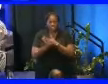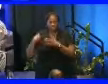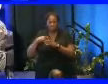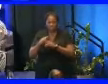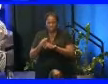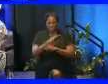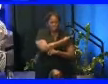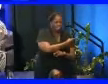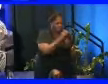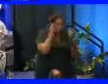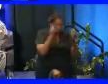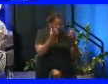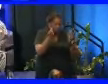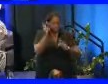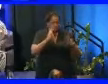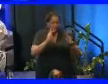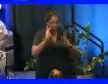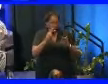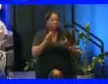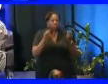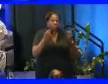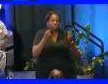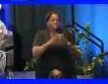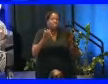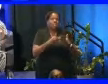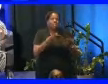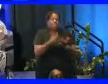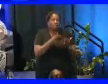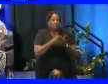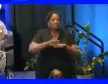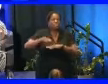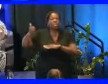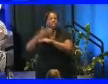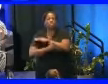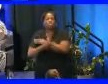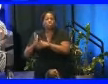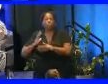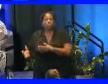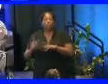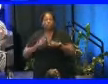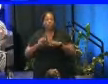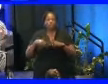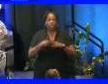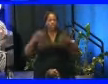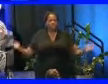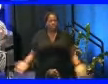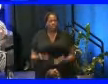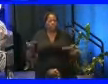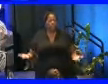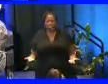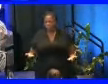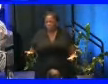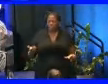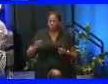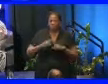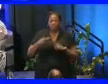have hundreds and billions in dollars. We can sit everywhere else, so I don't mind that. That's okay. But what about our backyard? What about our front yard?